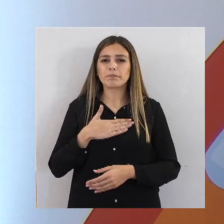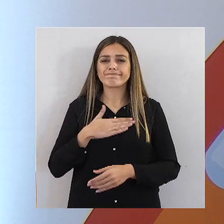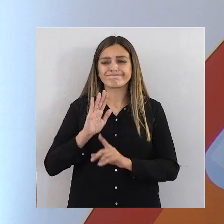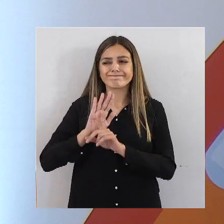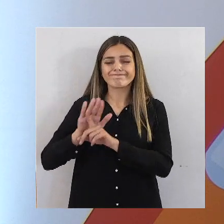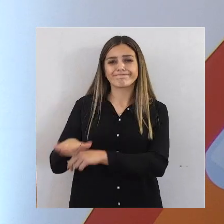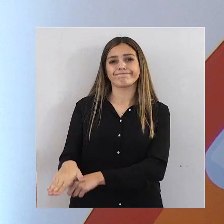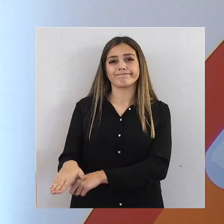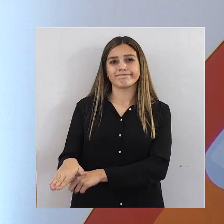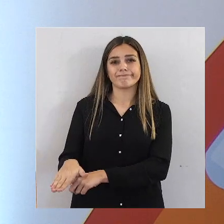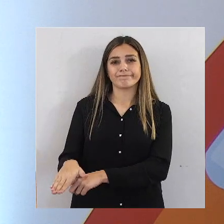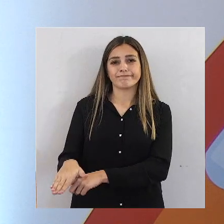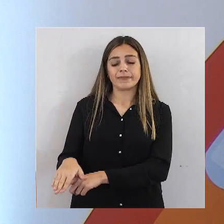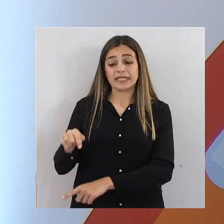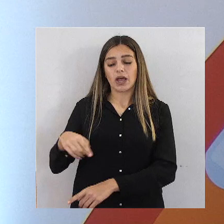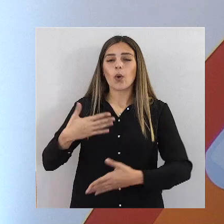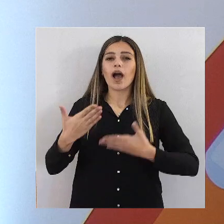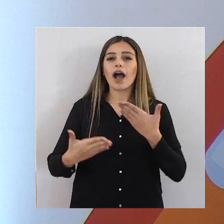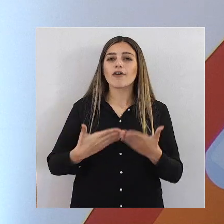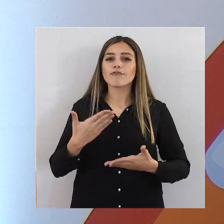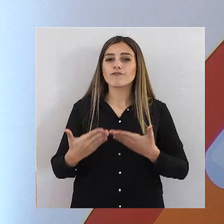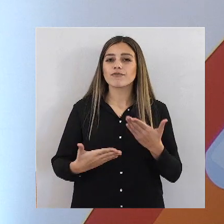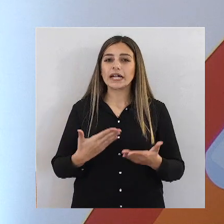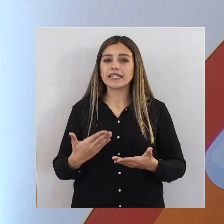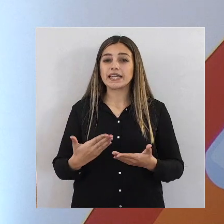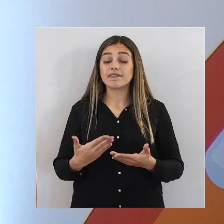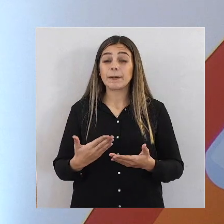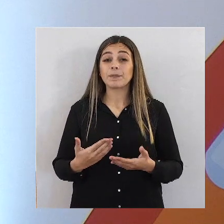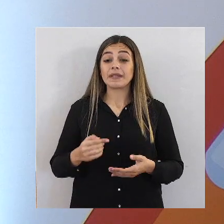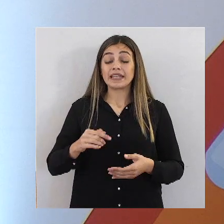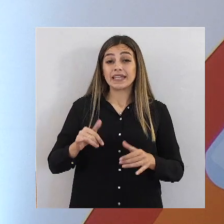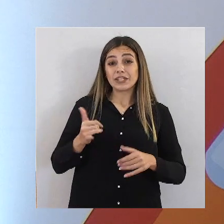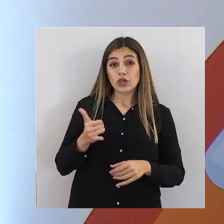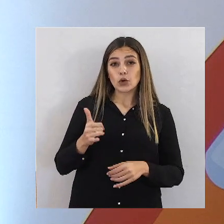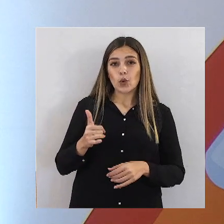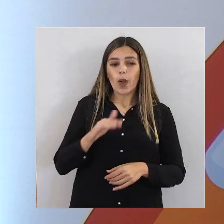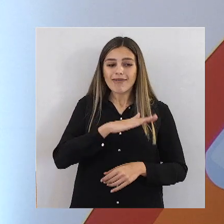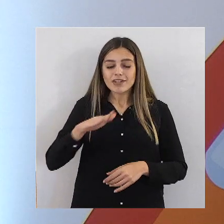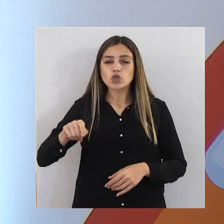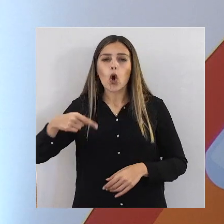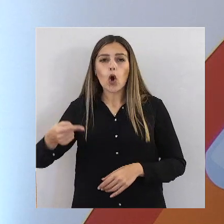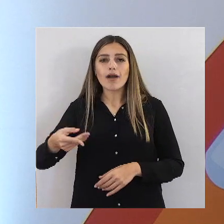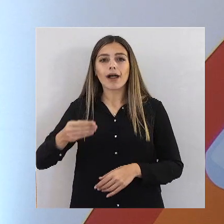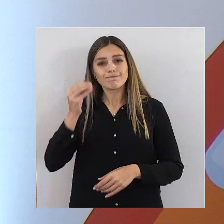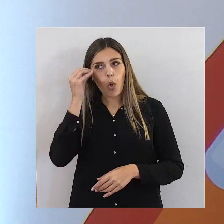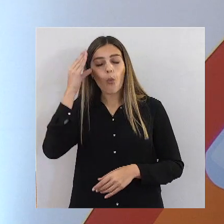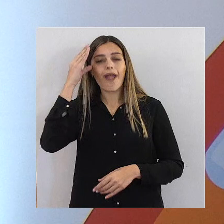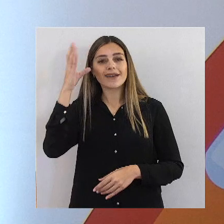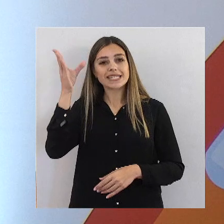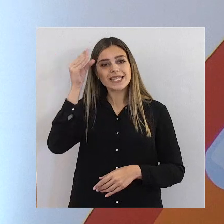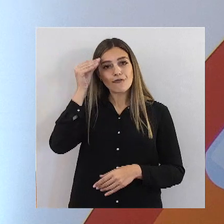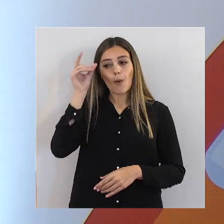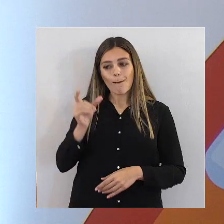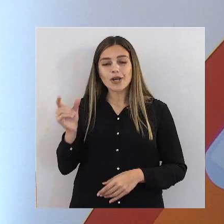are only visible if we have the sensitivity and awareness to understand the other person's experience. I have